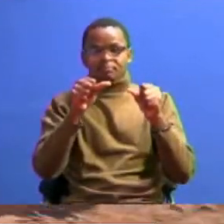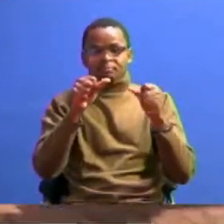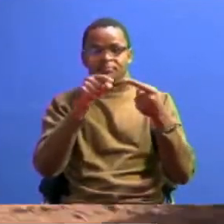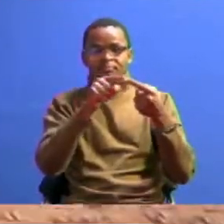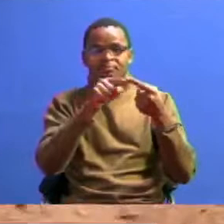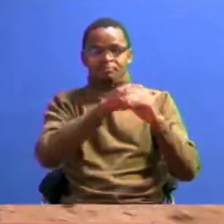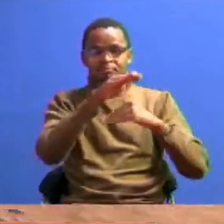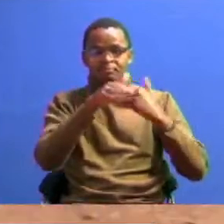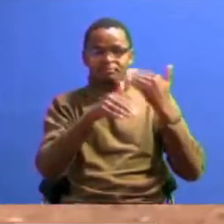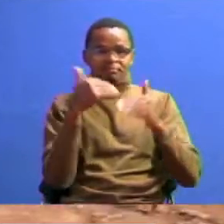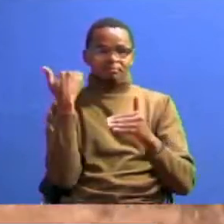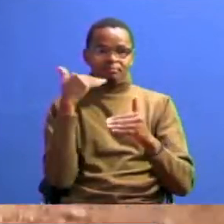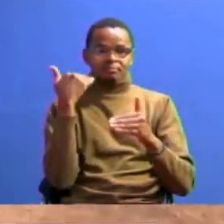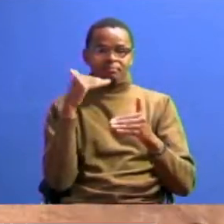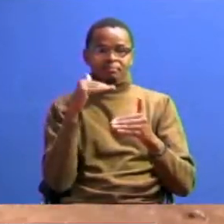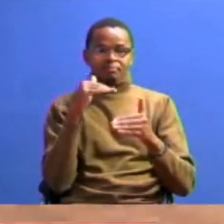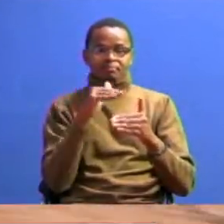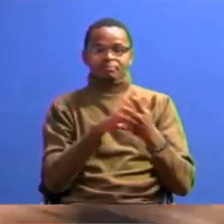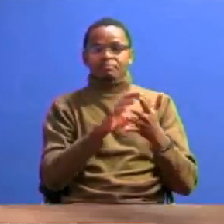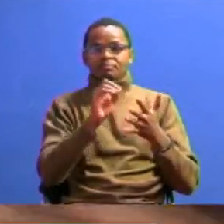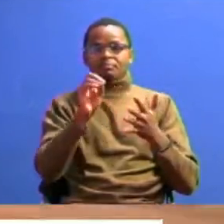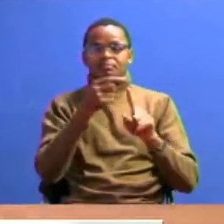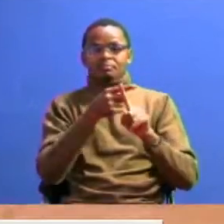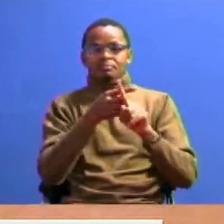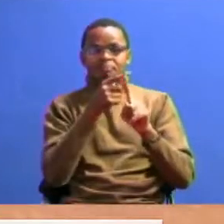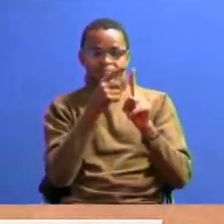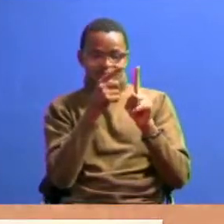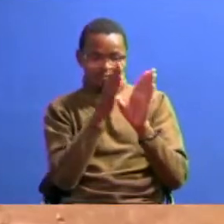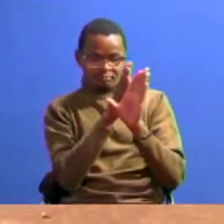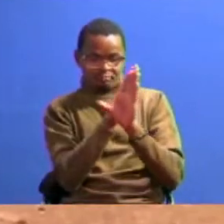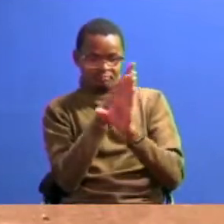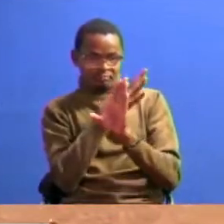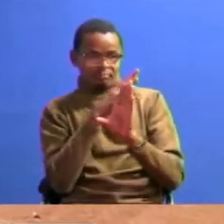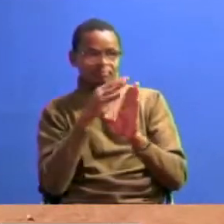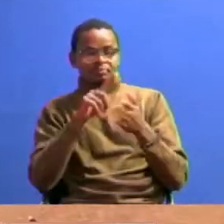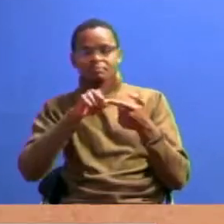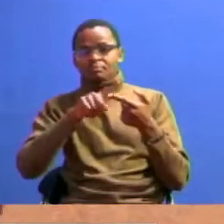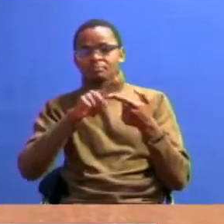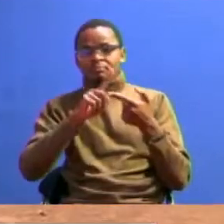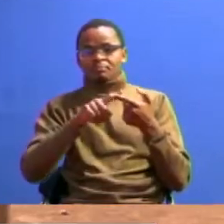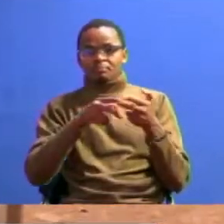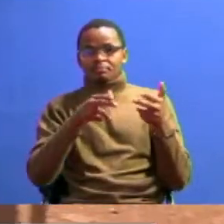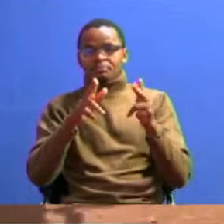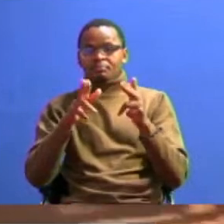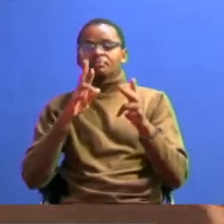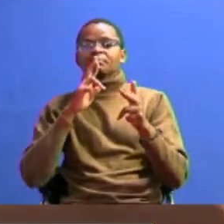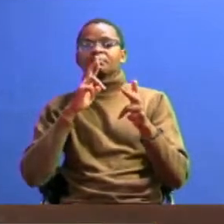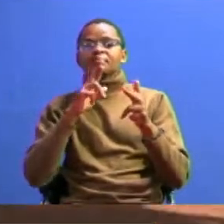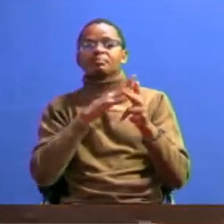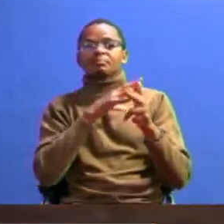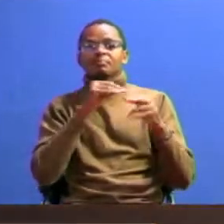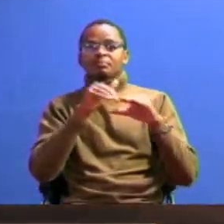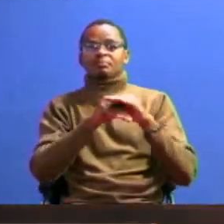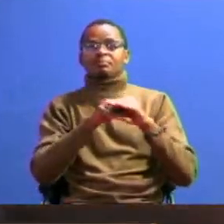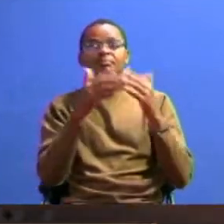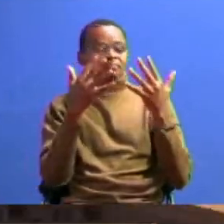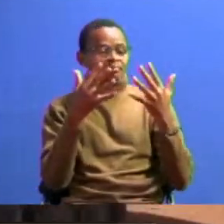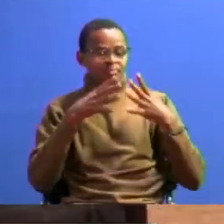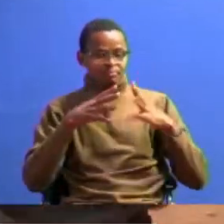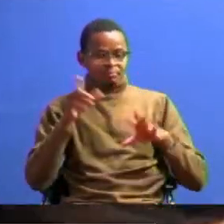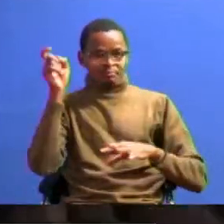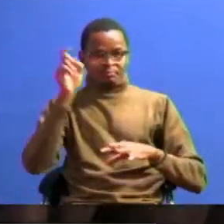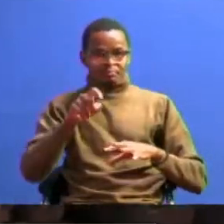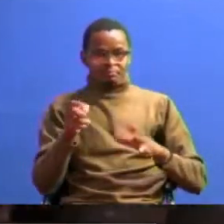all criminals are flushed out of their hideouts, adding that all guns that are illegally in the hands of civilians must